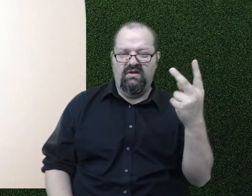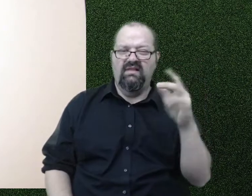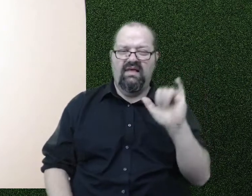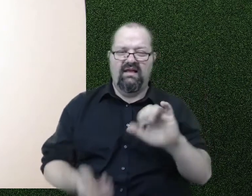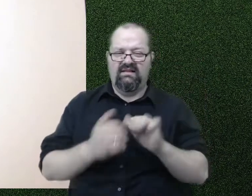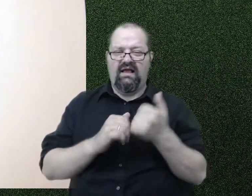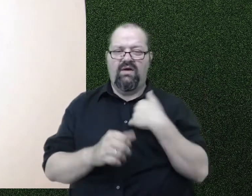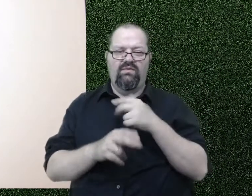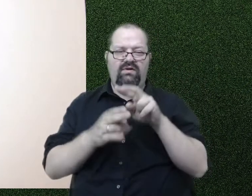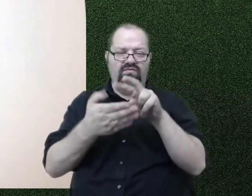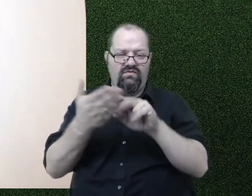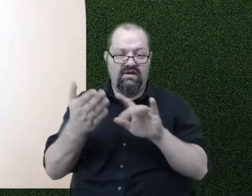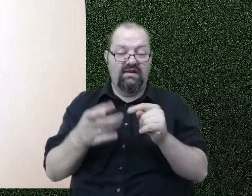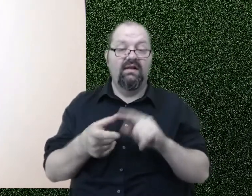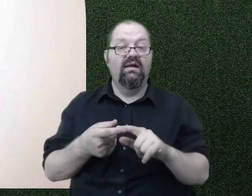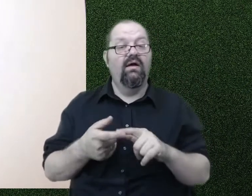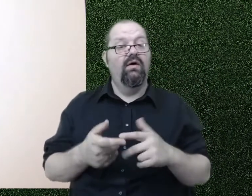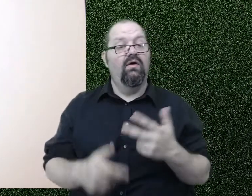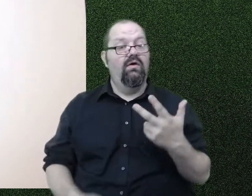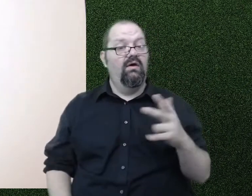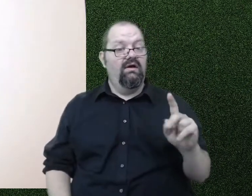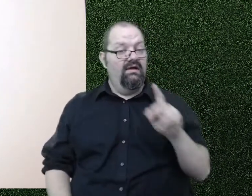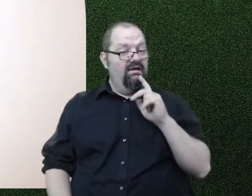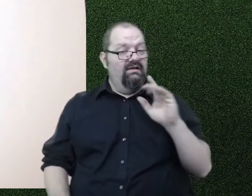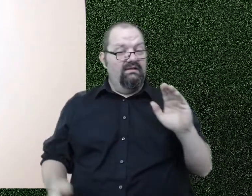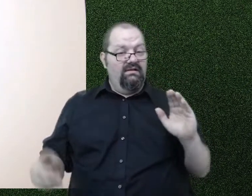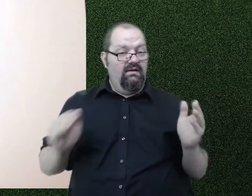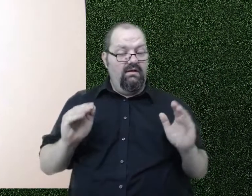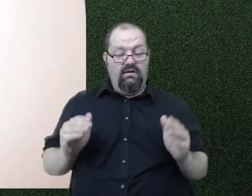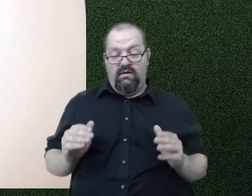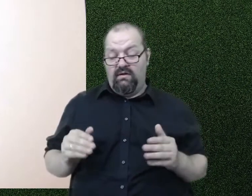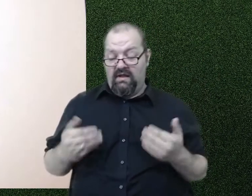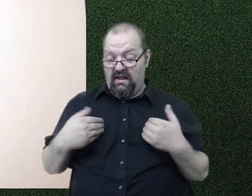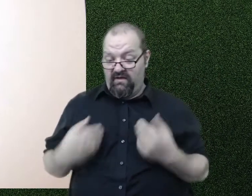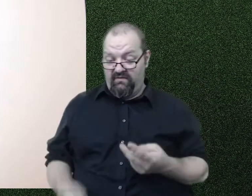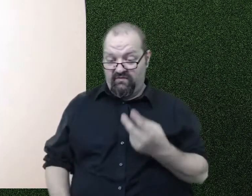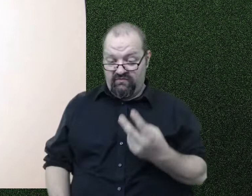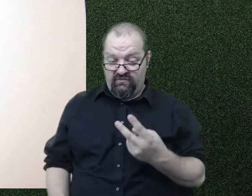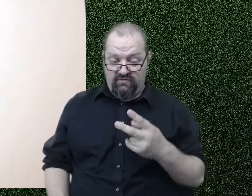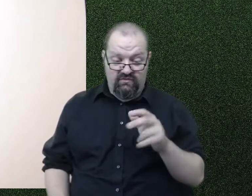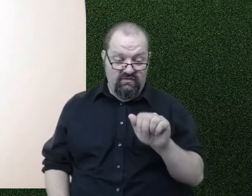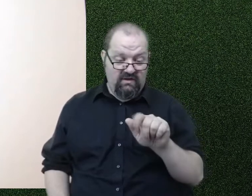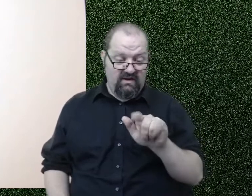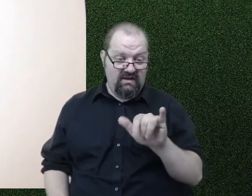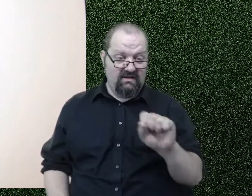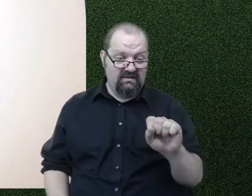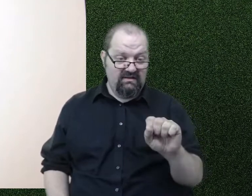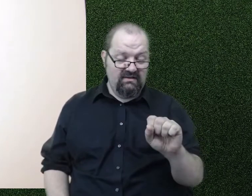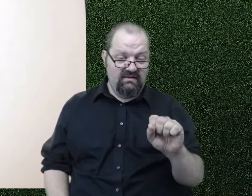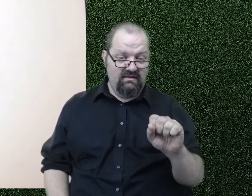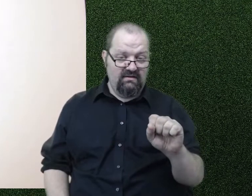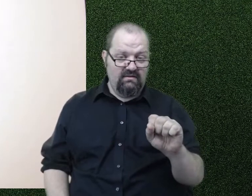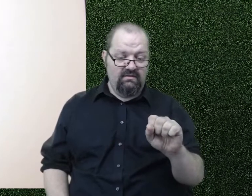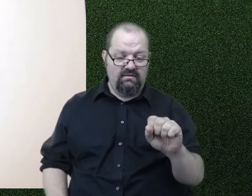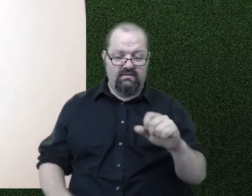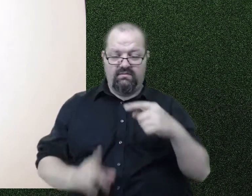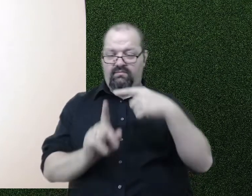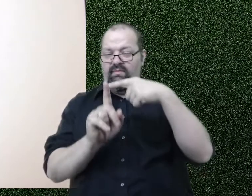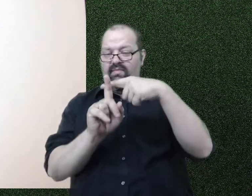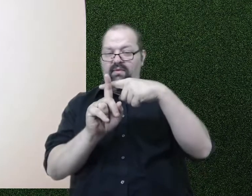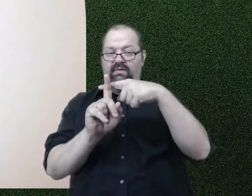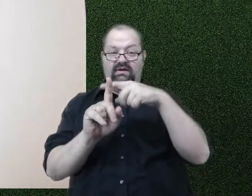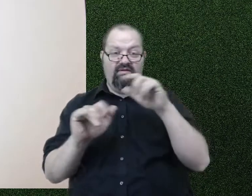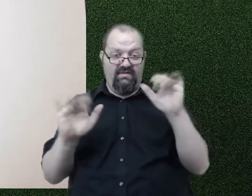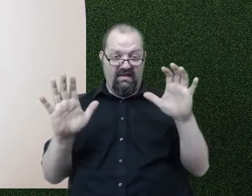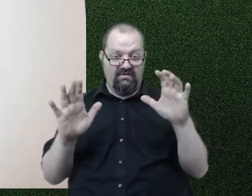Now 3D is similar. Instead of having two axes that are perpendicular to each other,